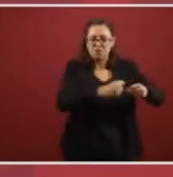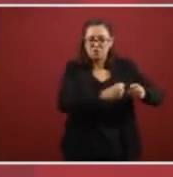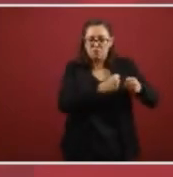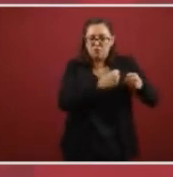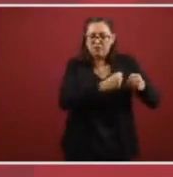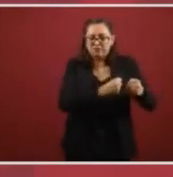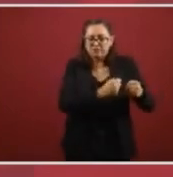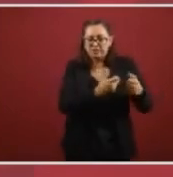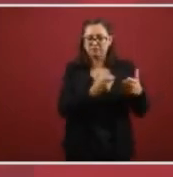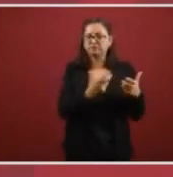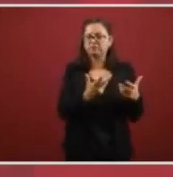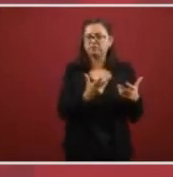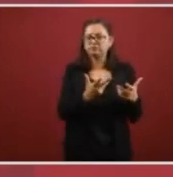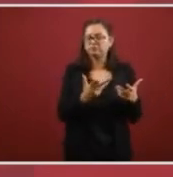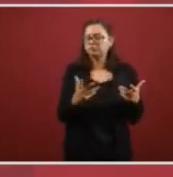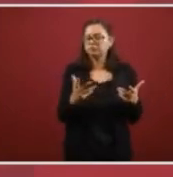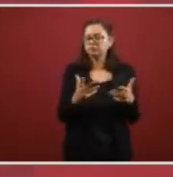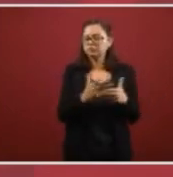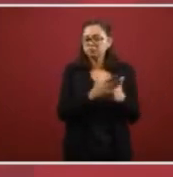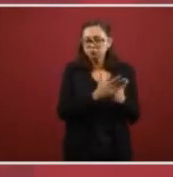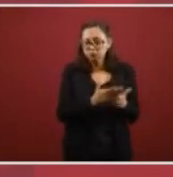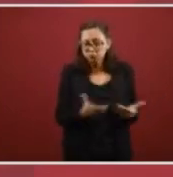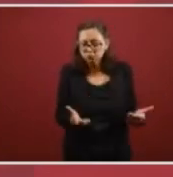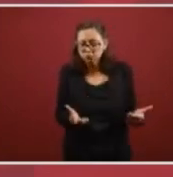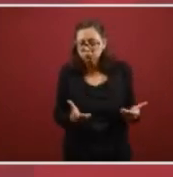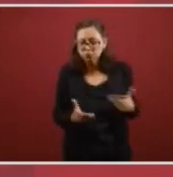This has not